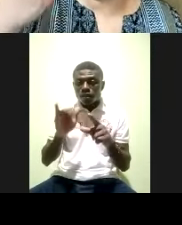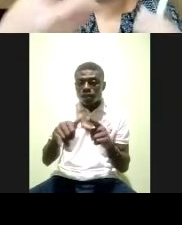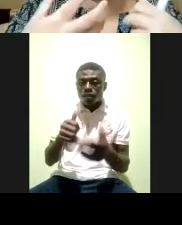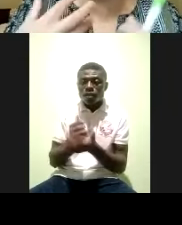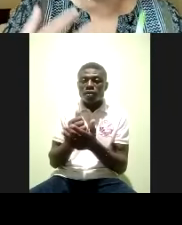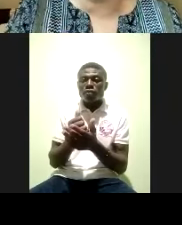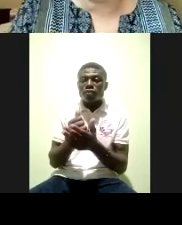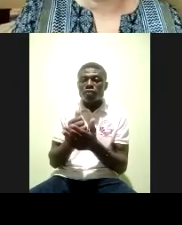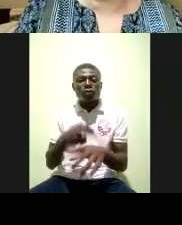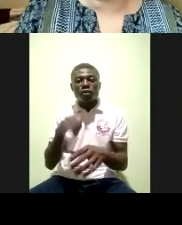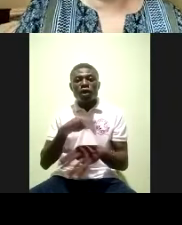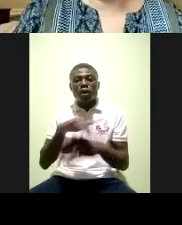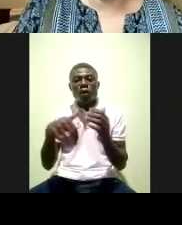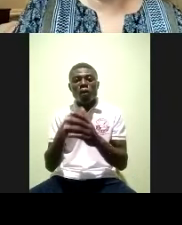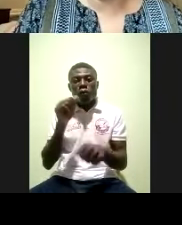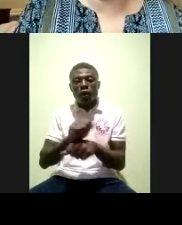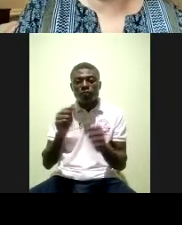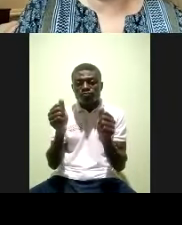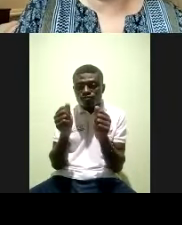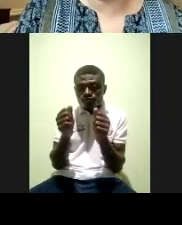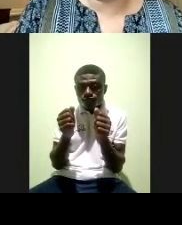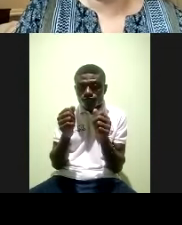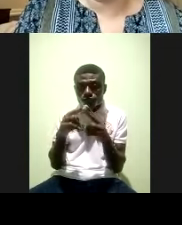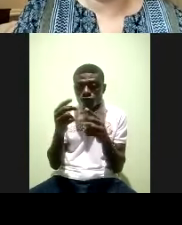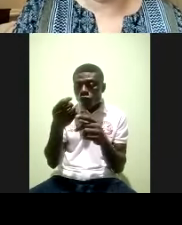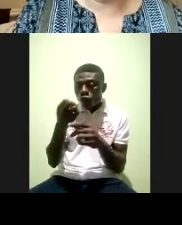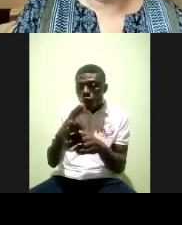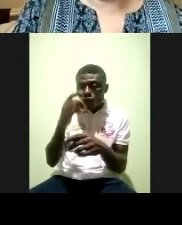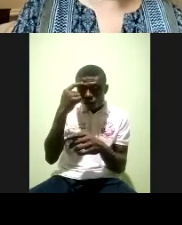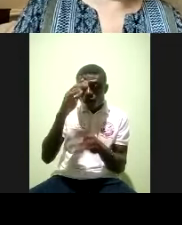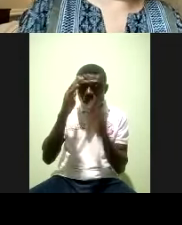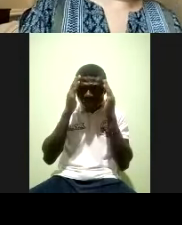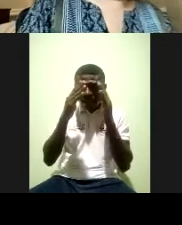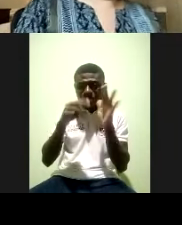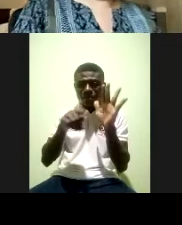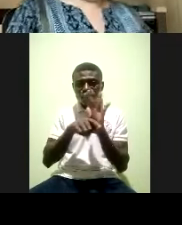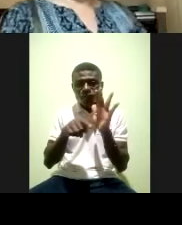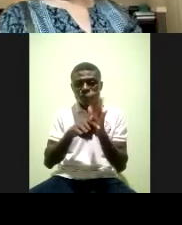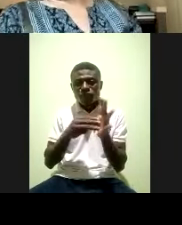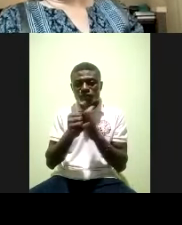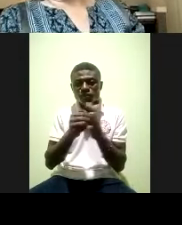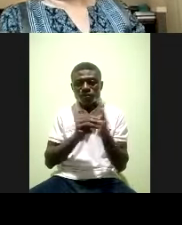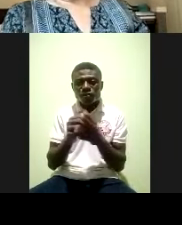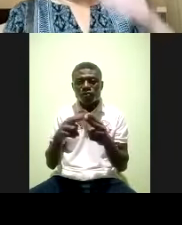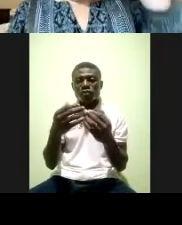and motor incoordination or attention weaknesses. Here